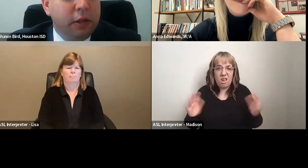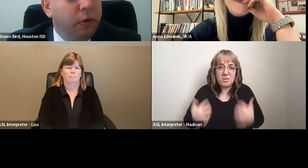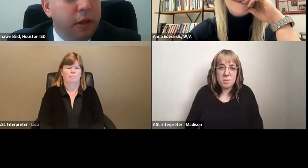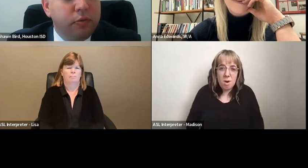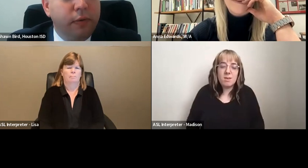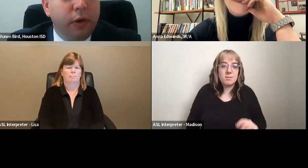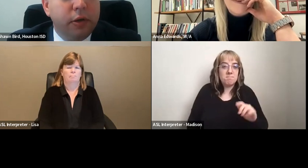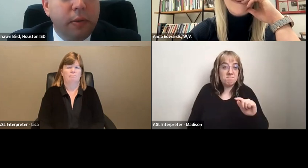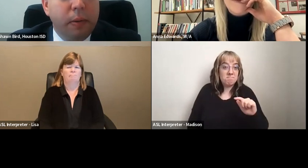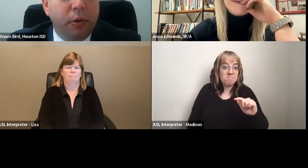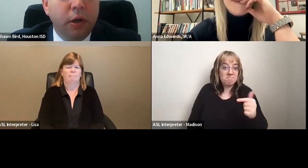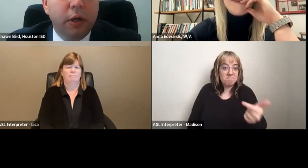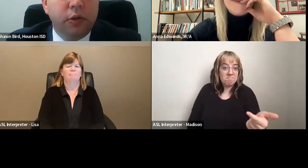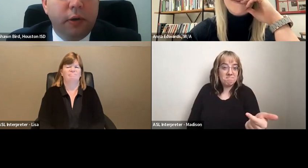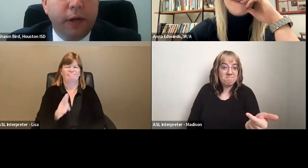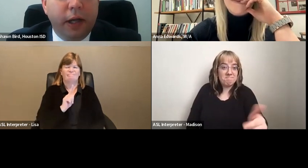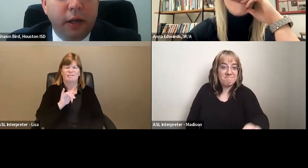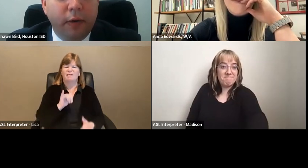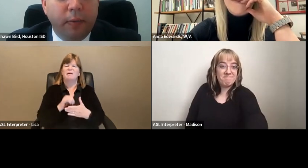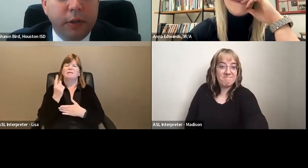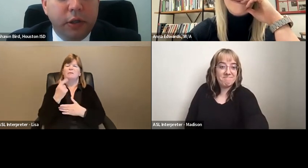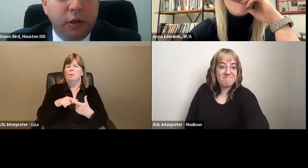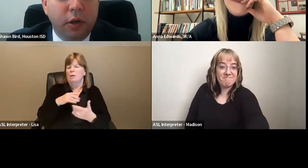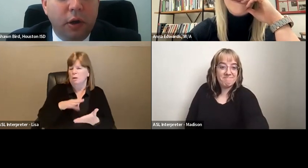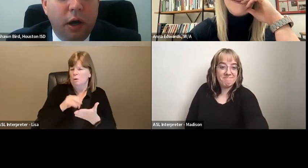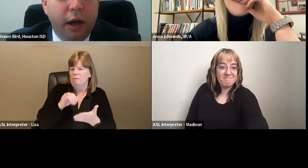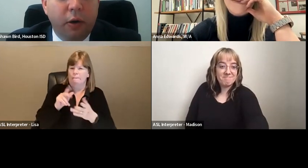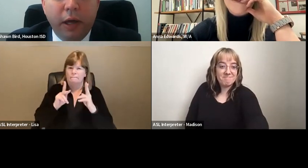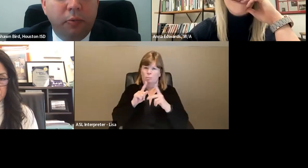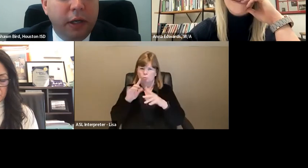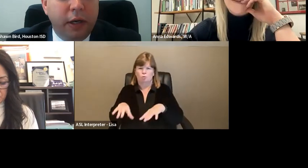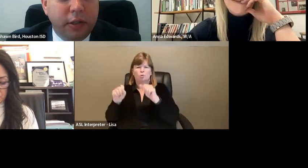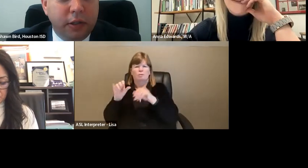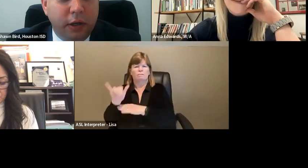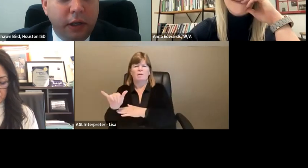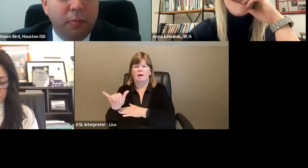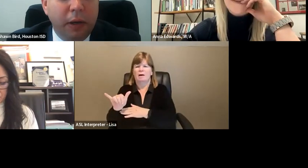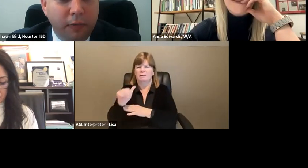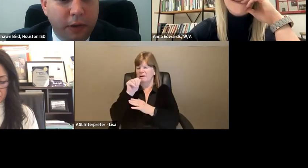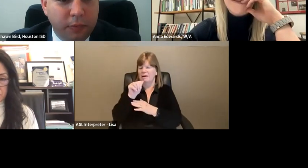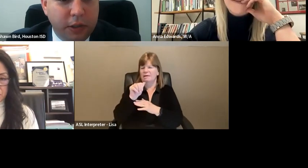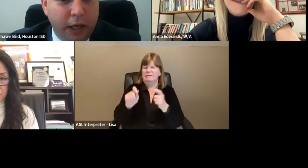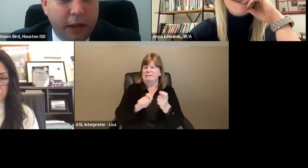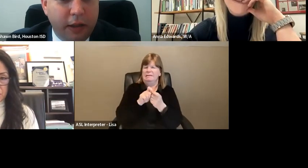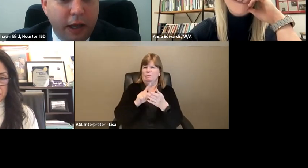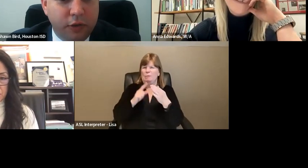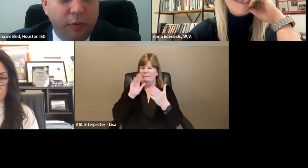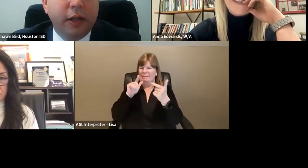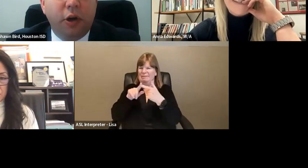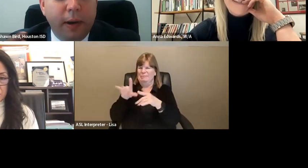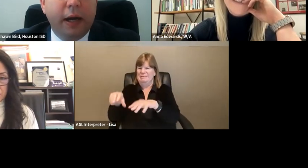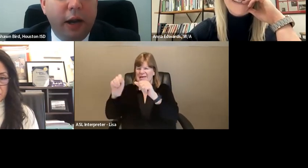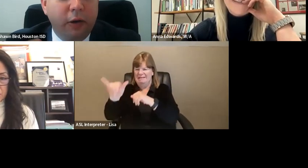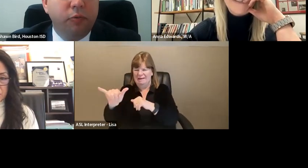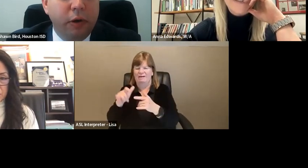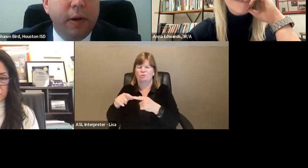practice. That's one of the things we've learned is that people took fidelity of implementation in a way that we didn't necessarily mean for them to take it. And so we've had